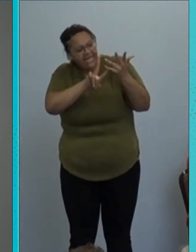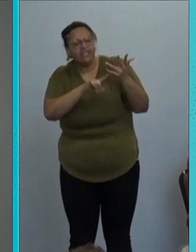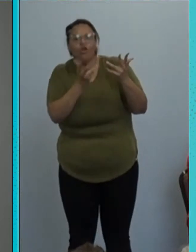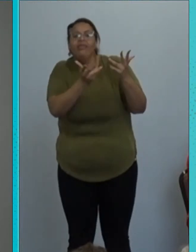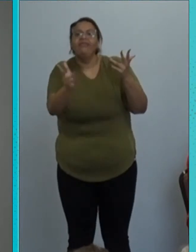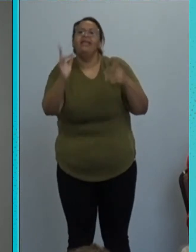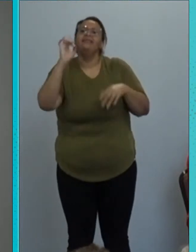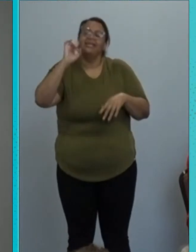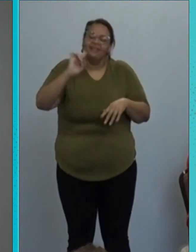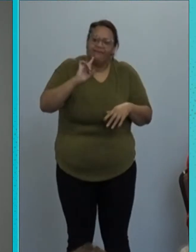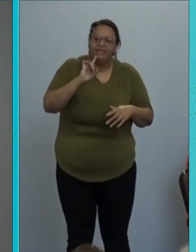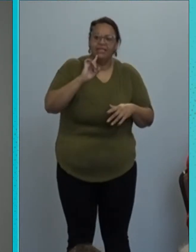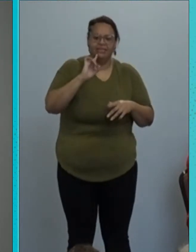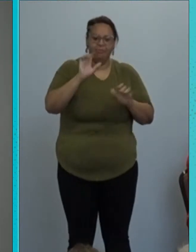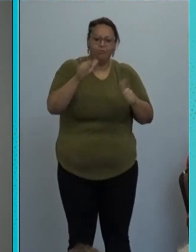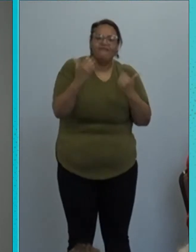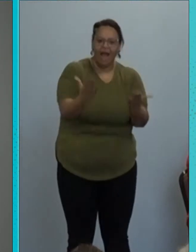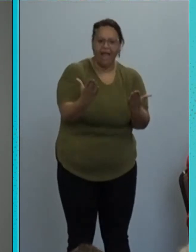deafness gives you.